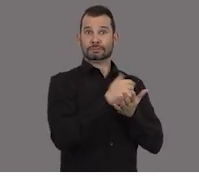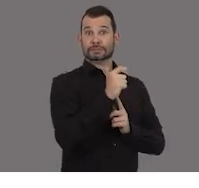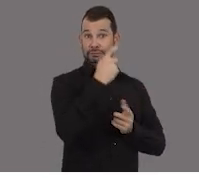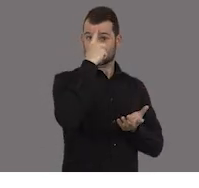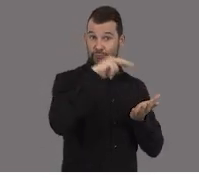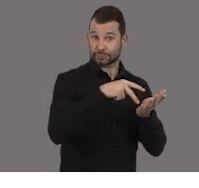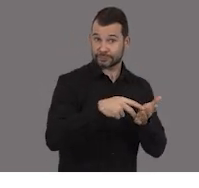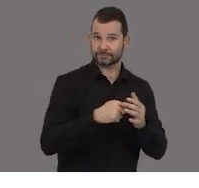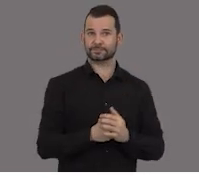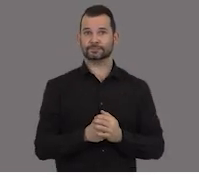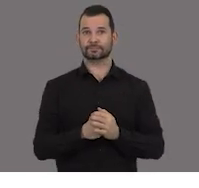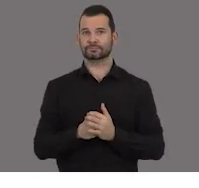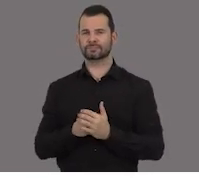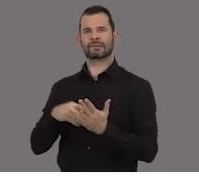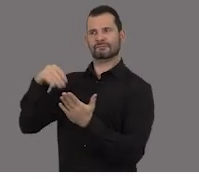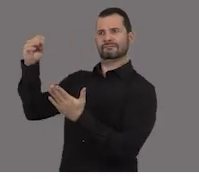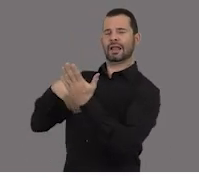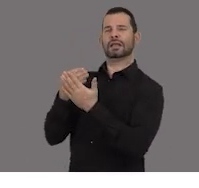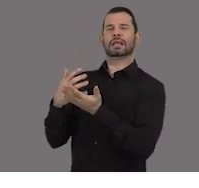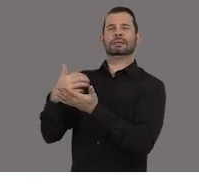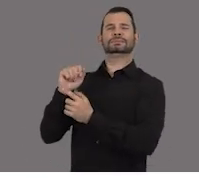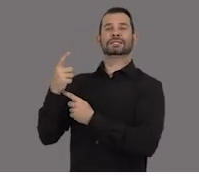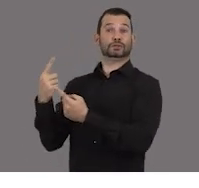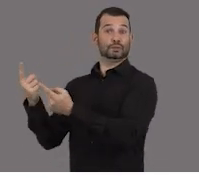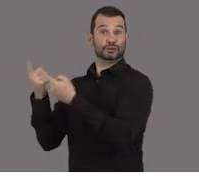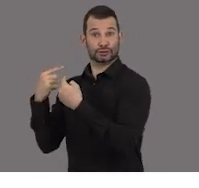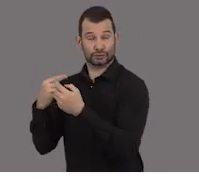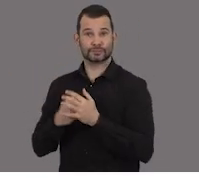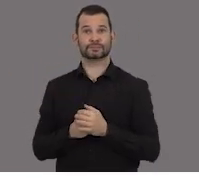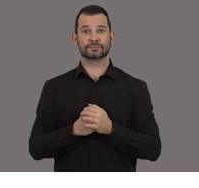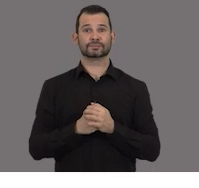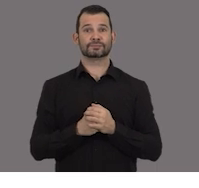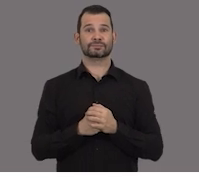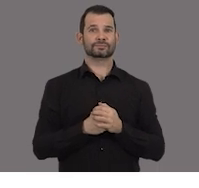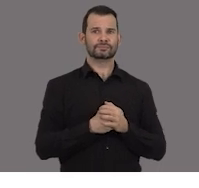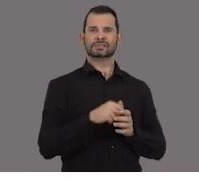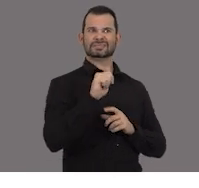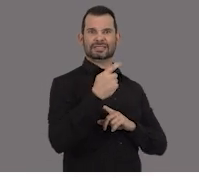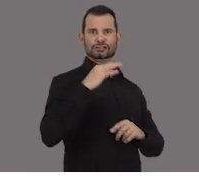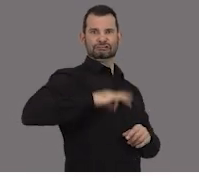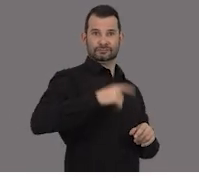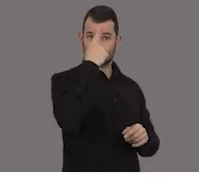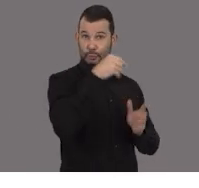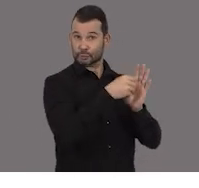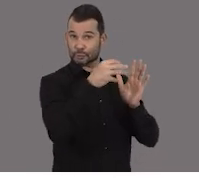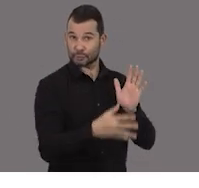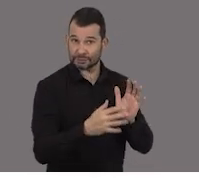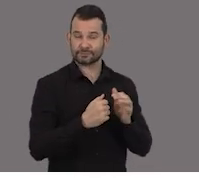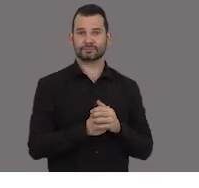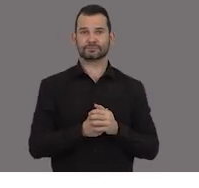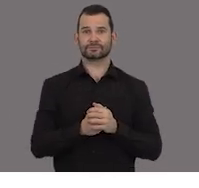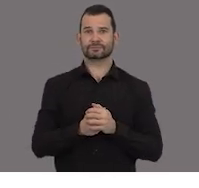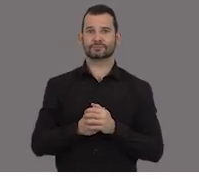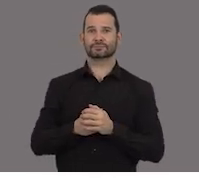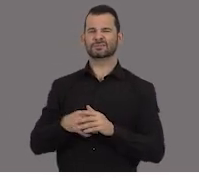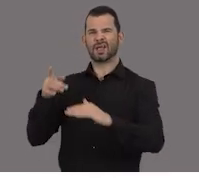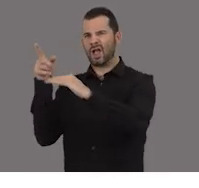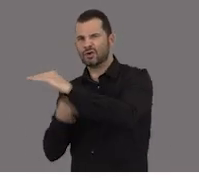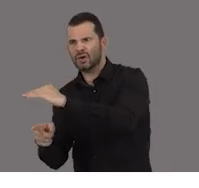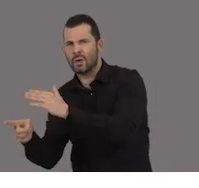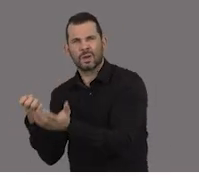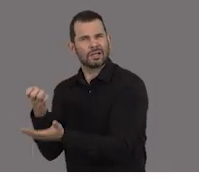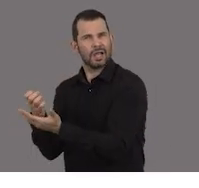status for income tax purposes, filing an income tax return, tax credits for